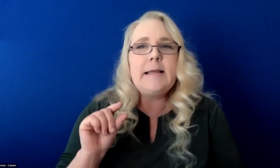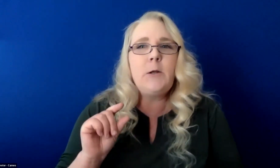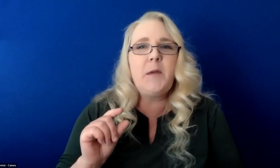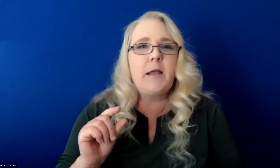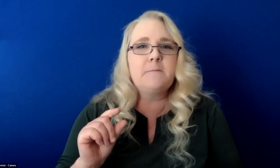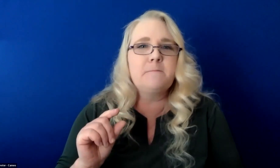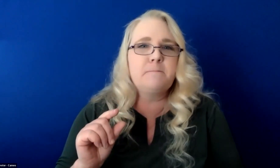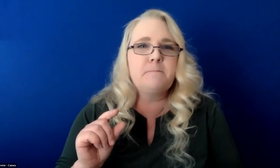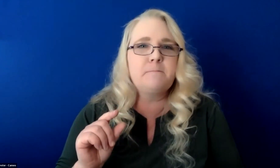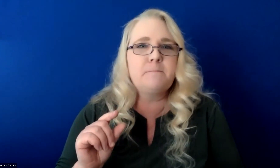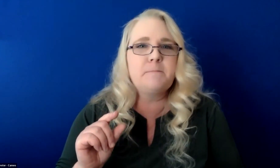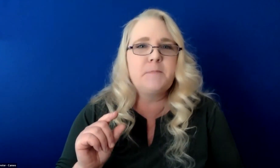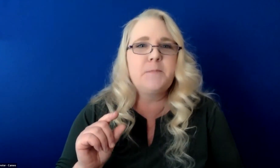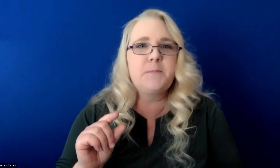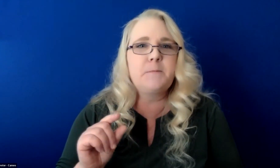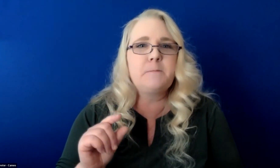a little bit.